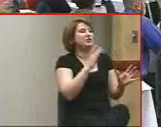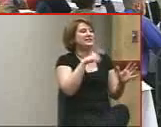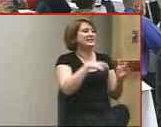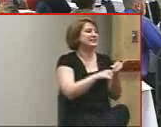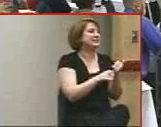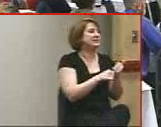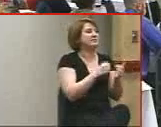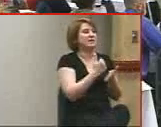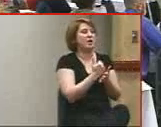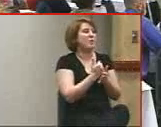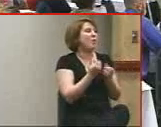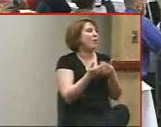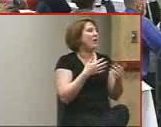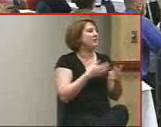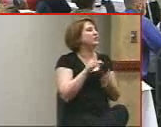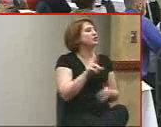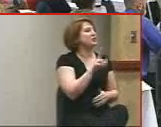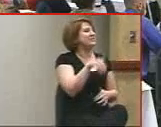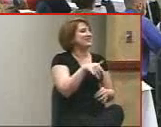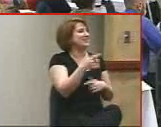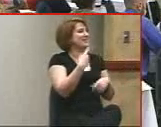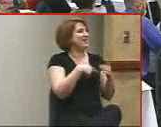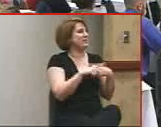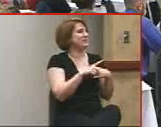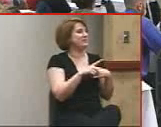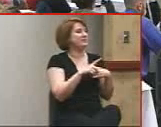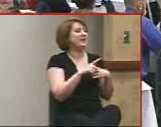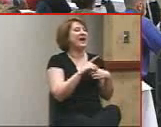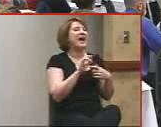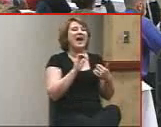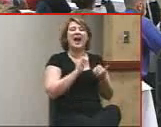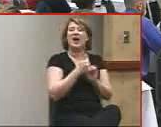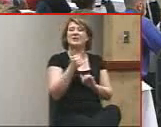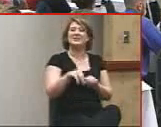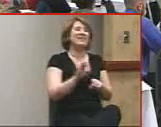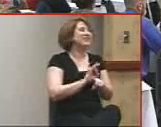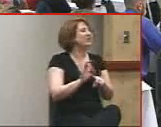she wants help, she uses the sign. Well, how is that functional?